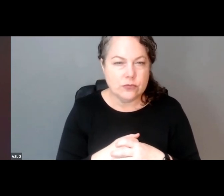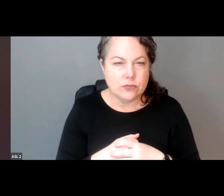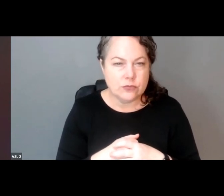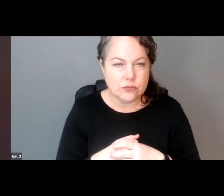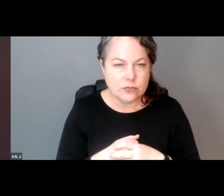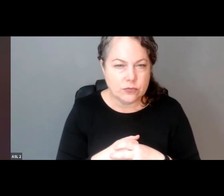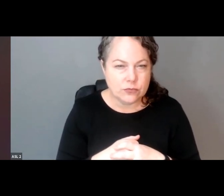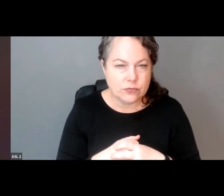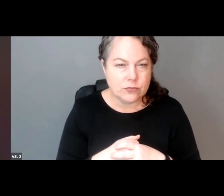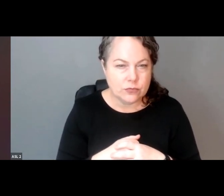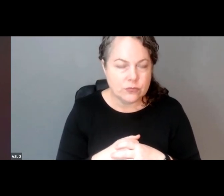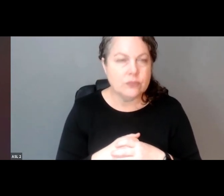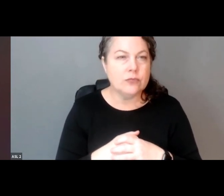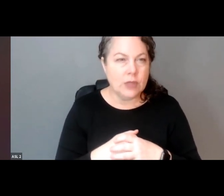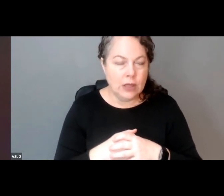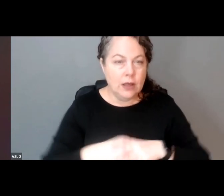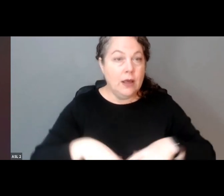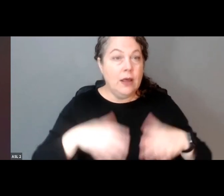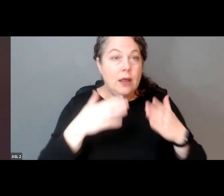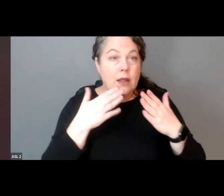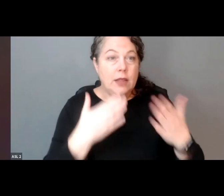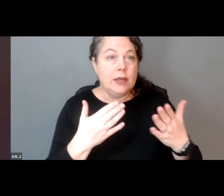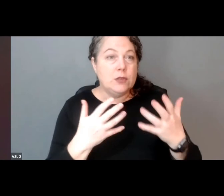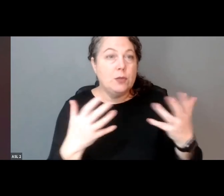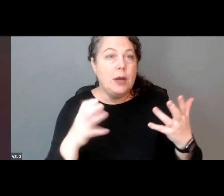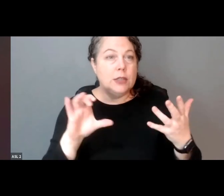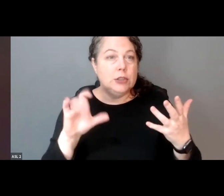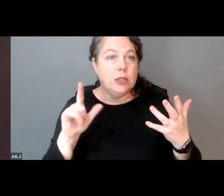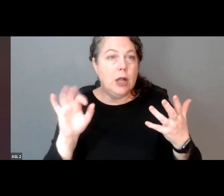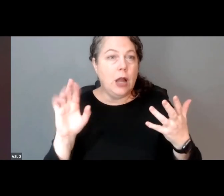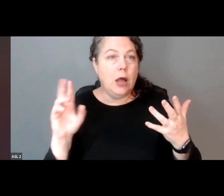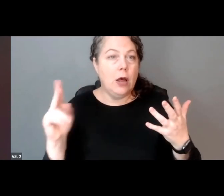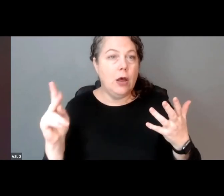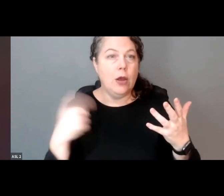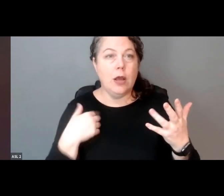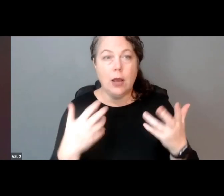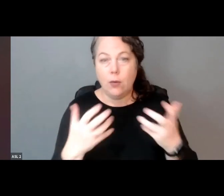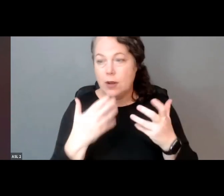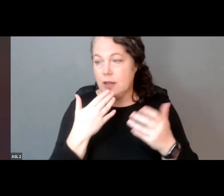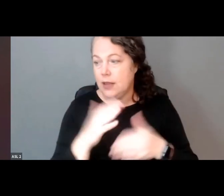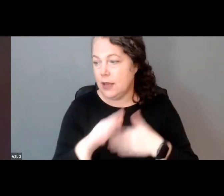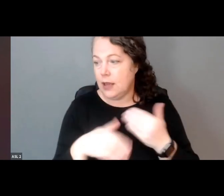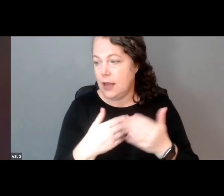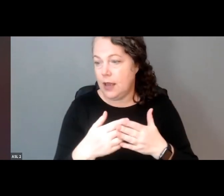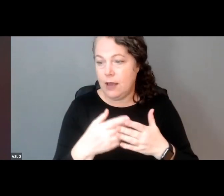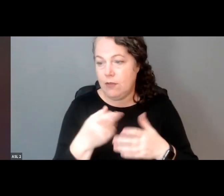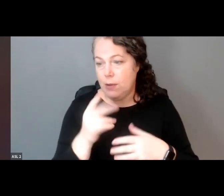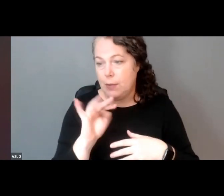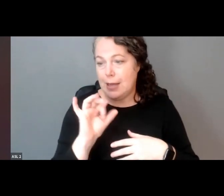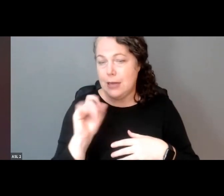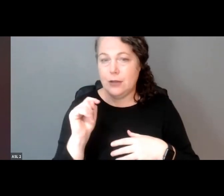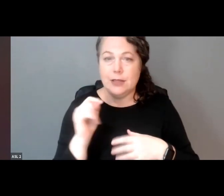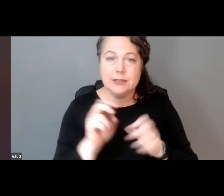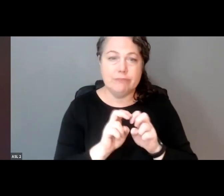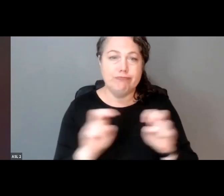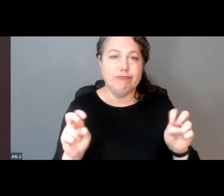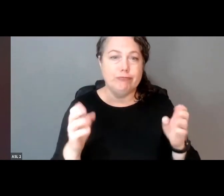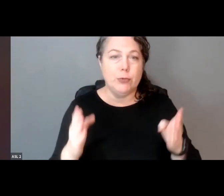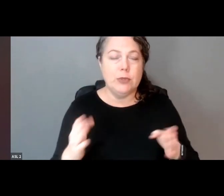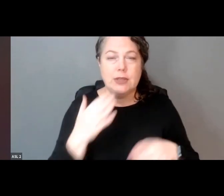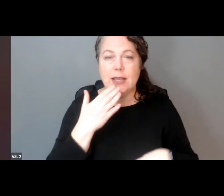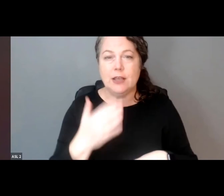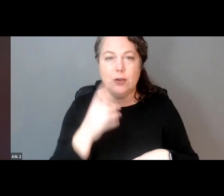Great. Thank you so much, Clark, and I want to thank all of our panelists today for sharing their grassroots policy